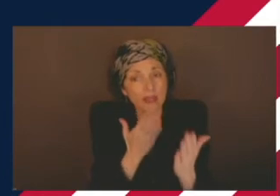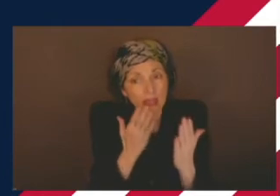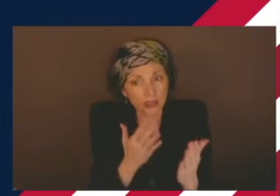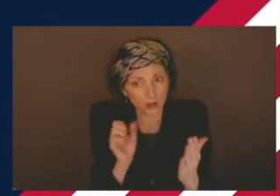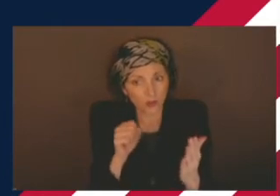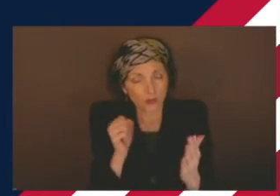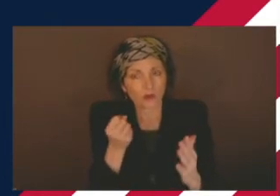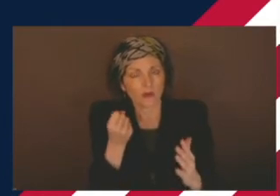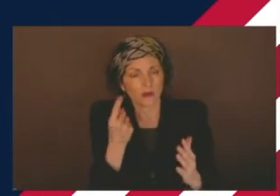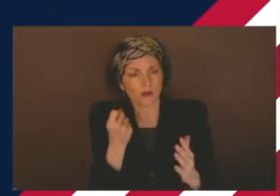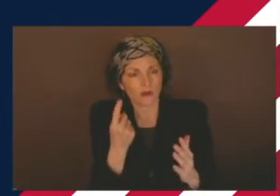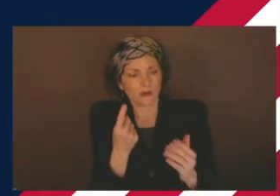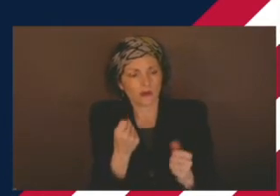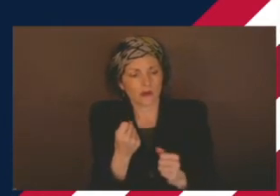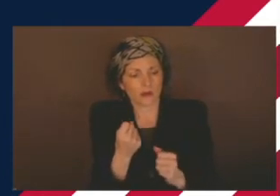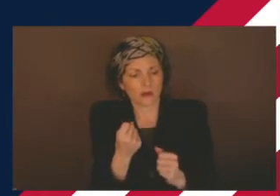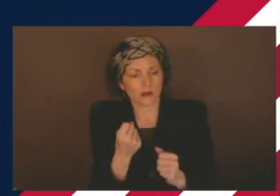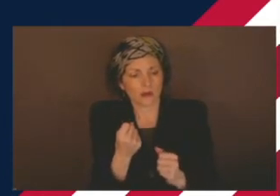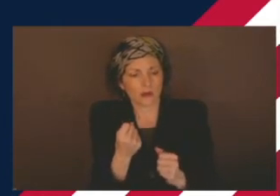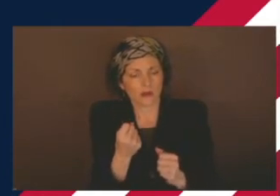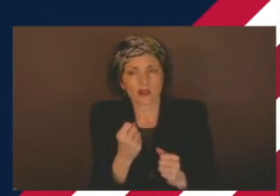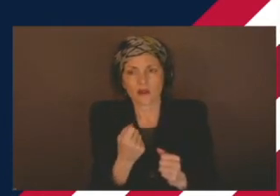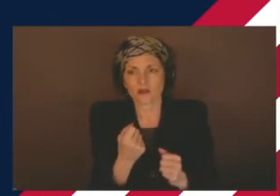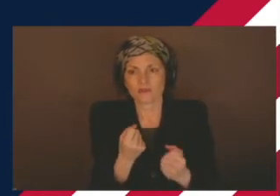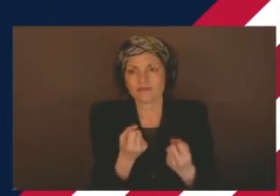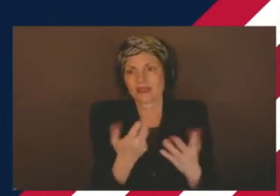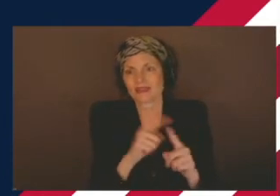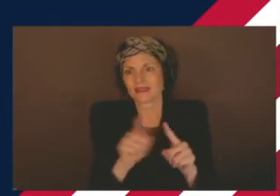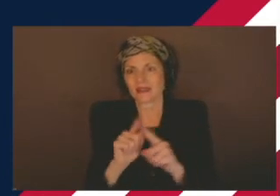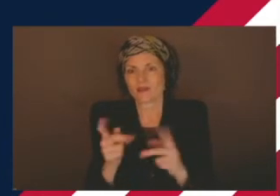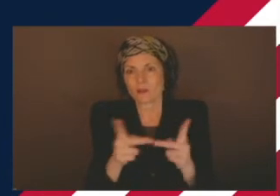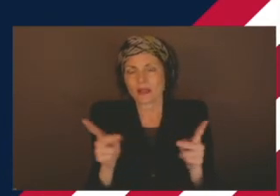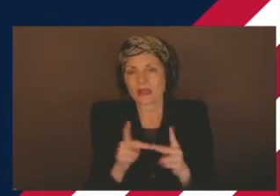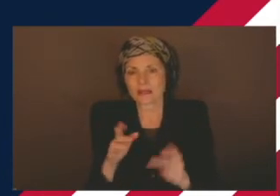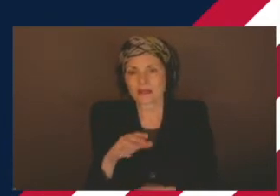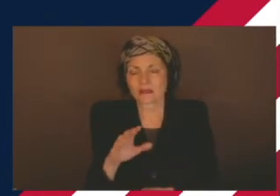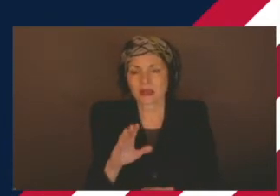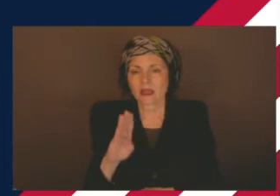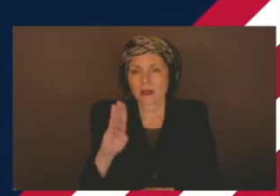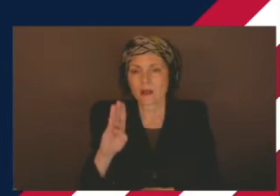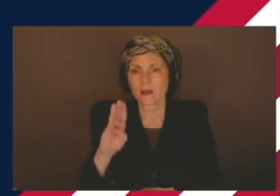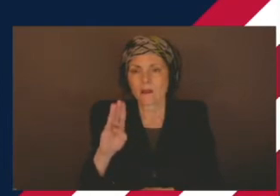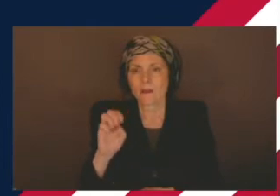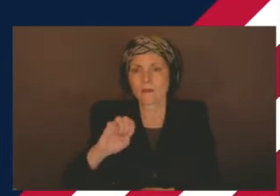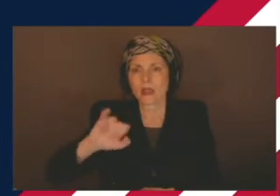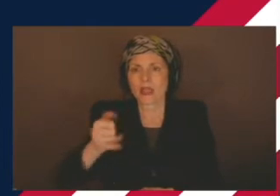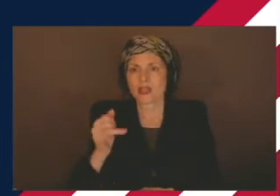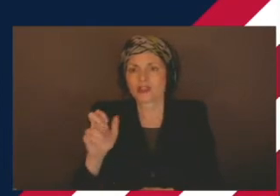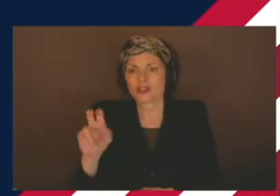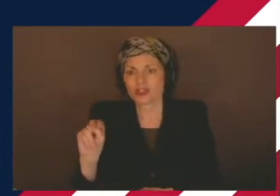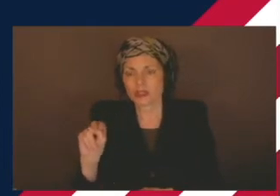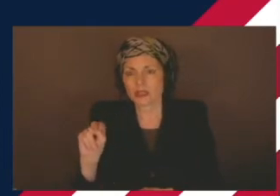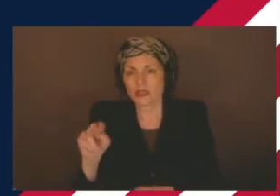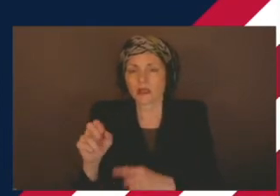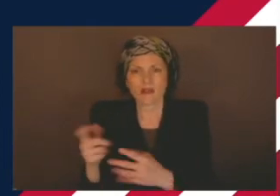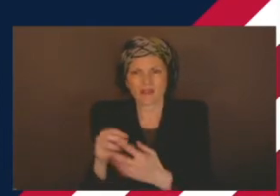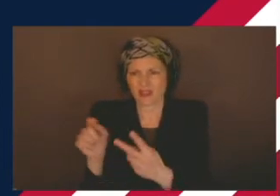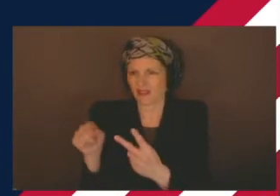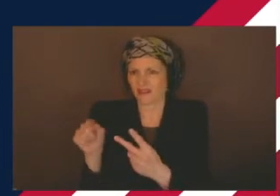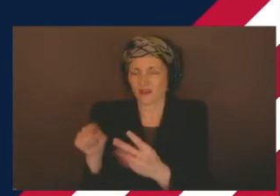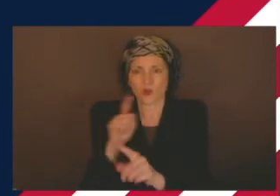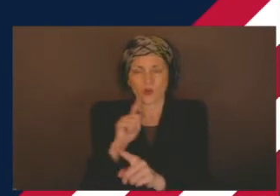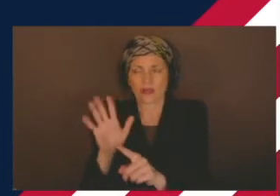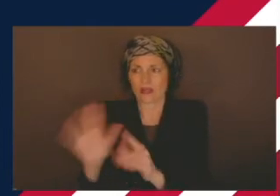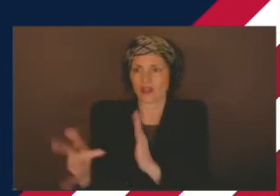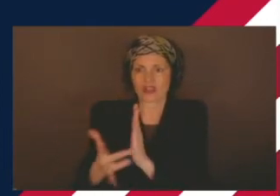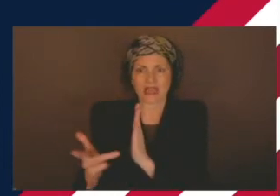place. Beijing and Xi Jinping under his leadership has really harnessed technology as a means of transmitting